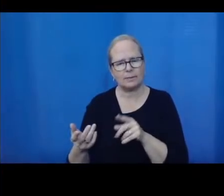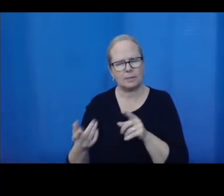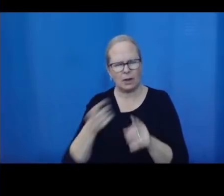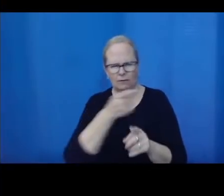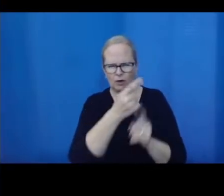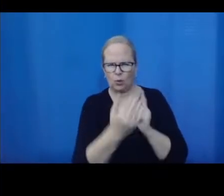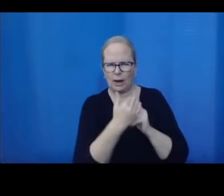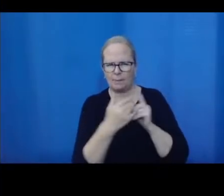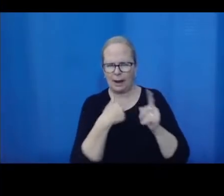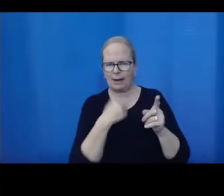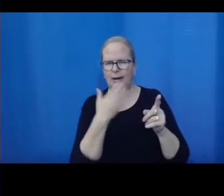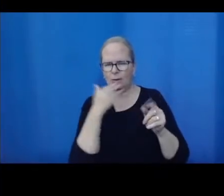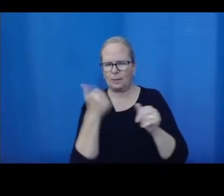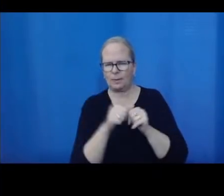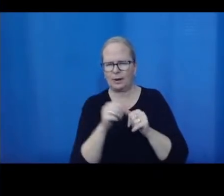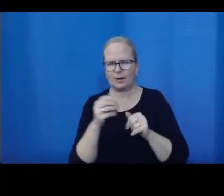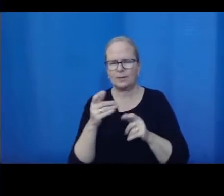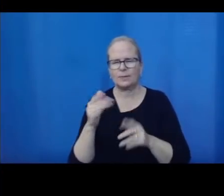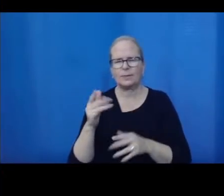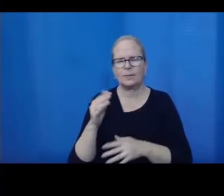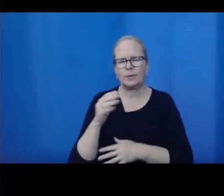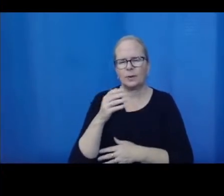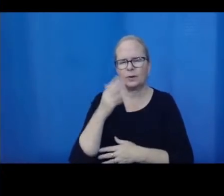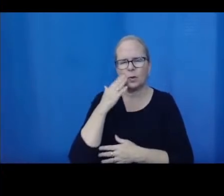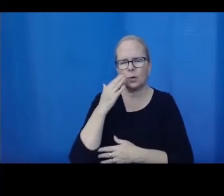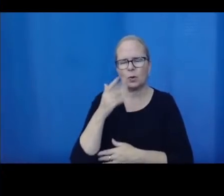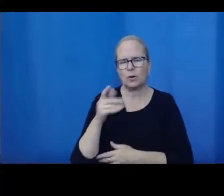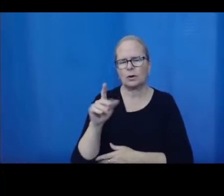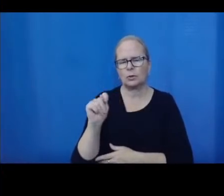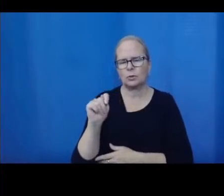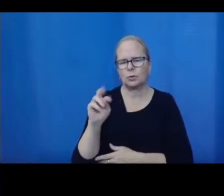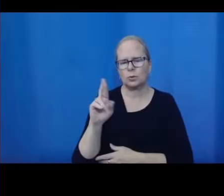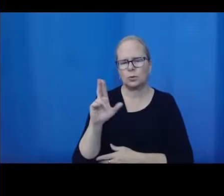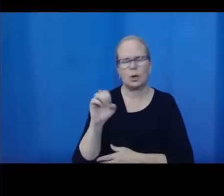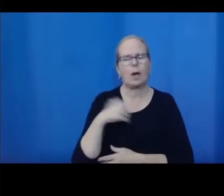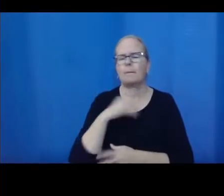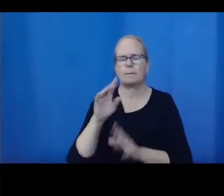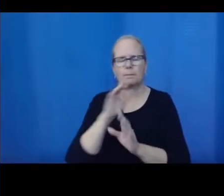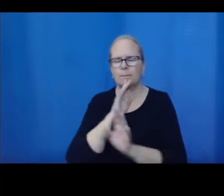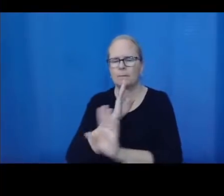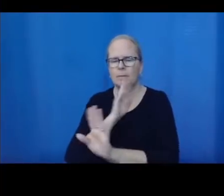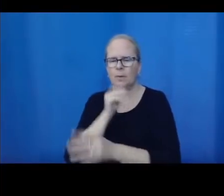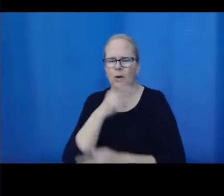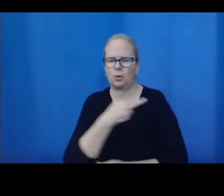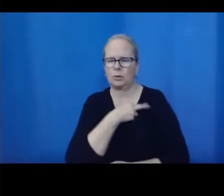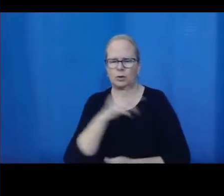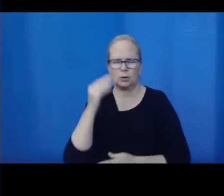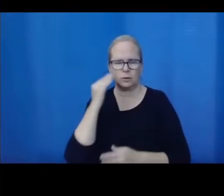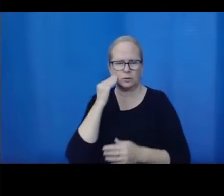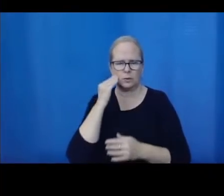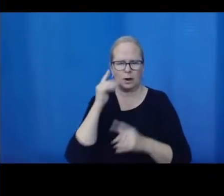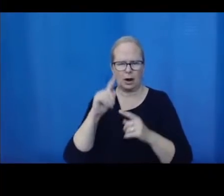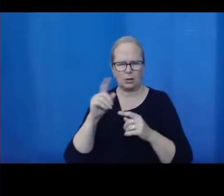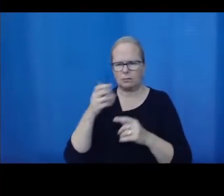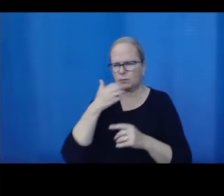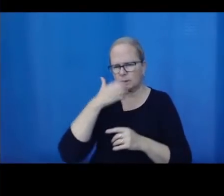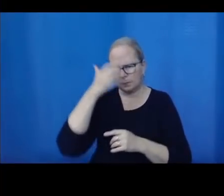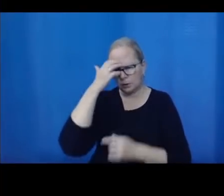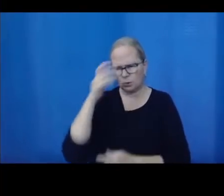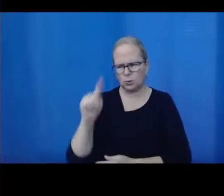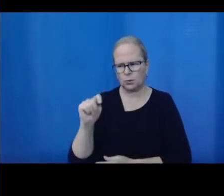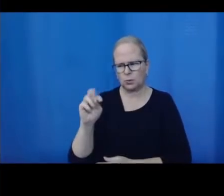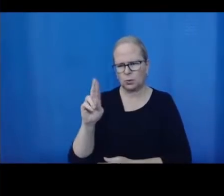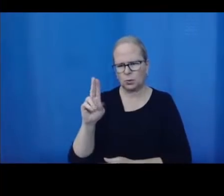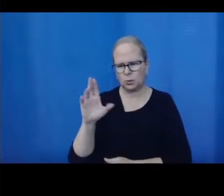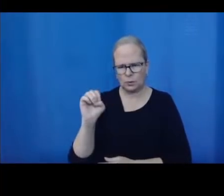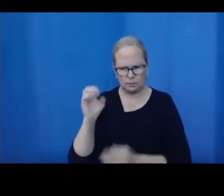all. But if you haven't heard of the Christmas truce, it was during the war when, I'm going to cry. The